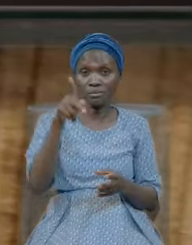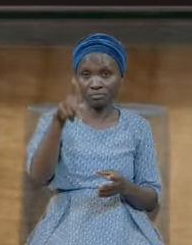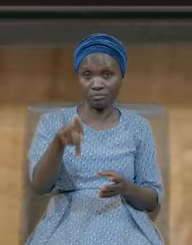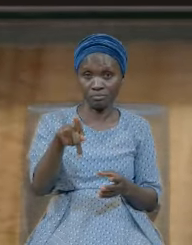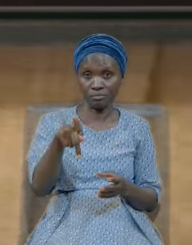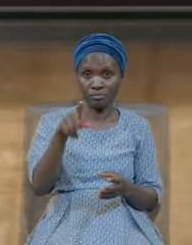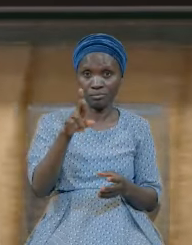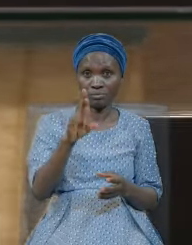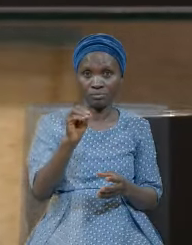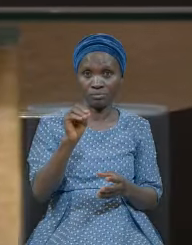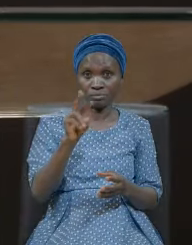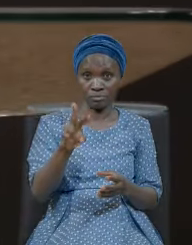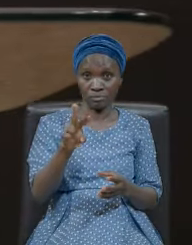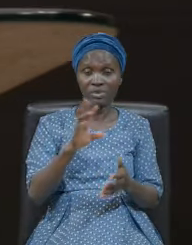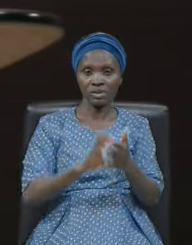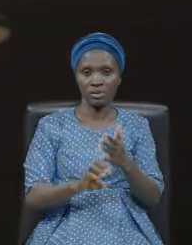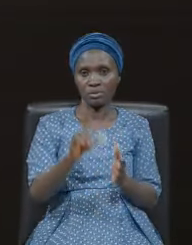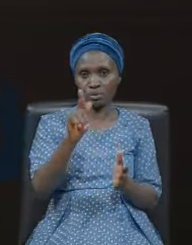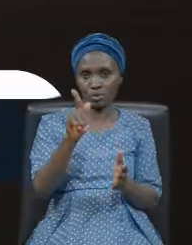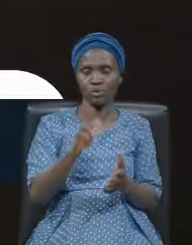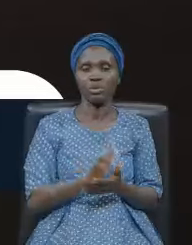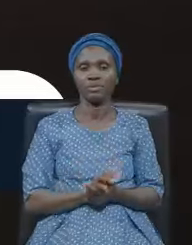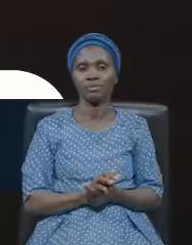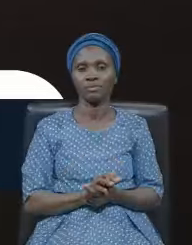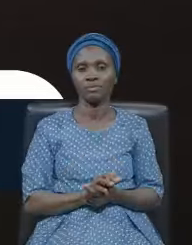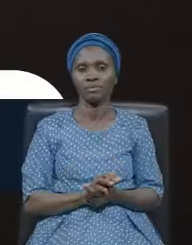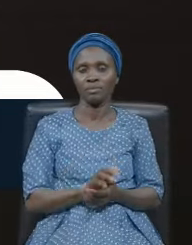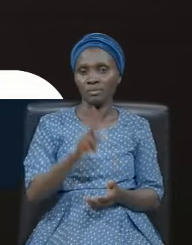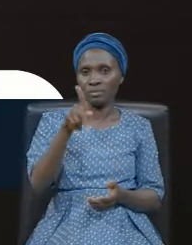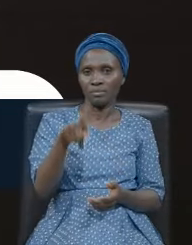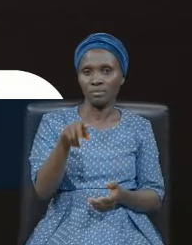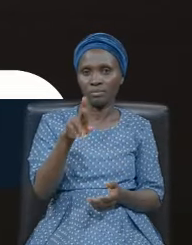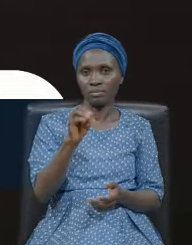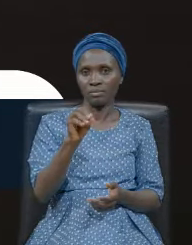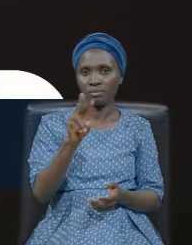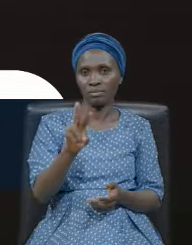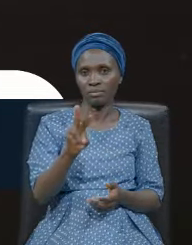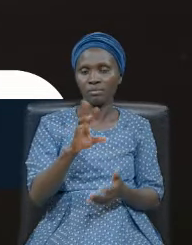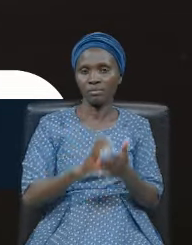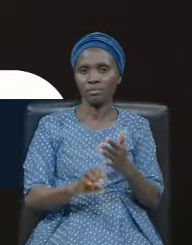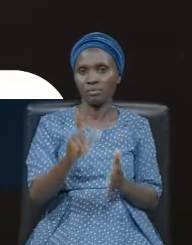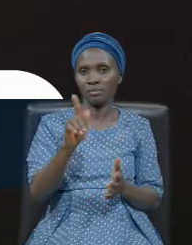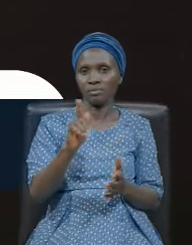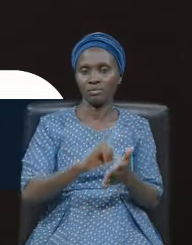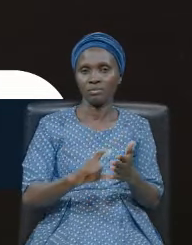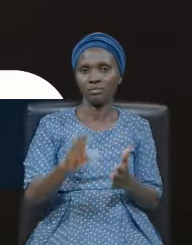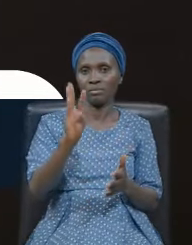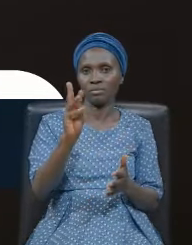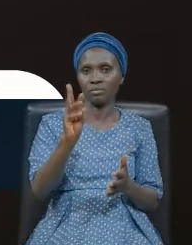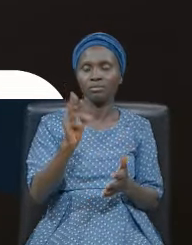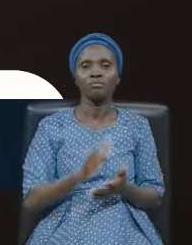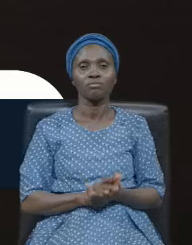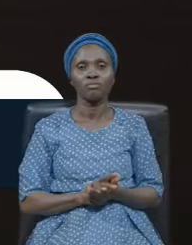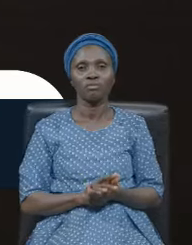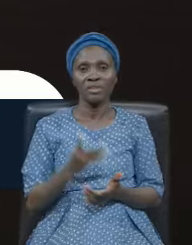verse 16. Proverbs chapter 21, verse 16. The man, of course, the